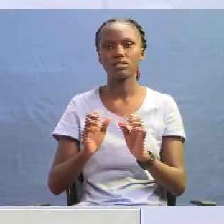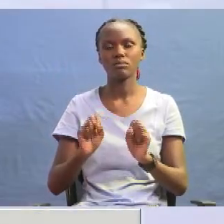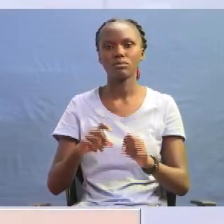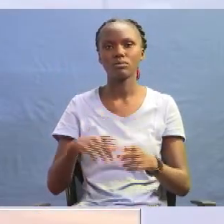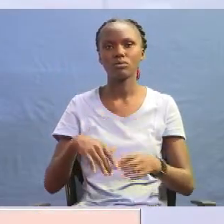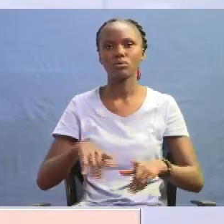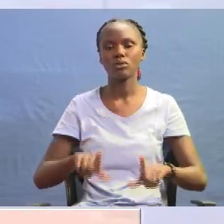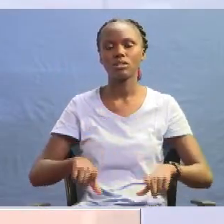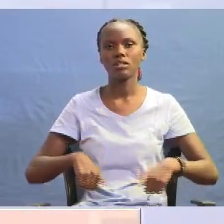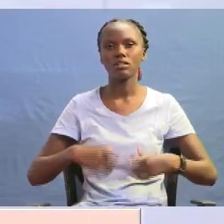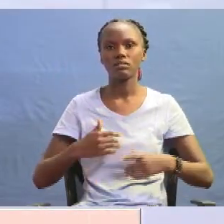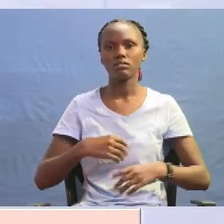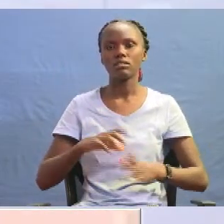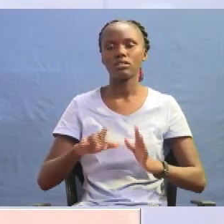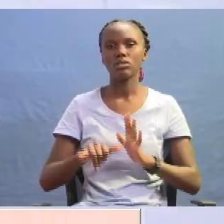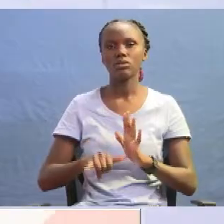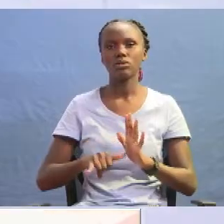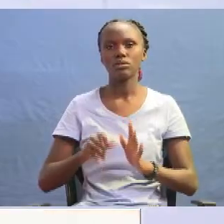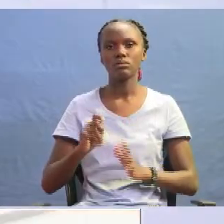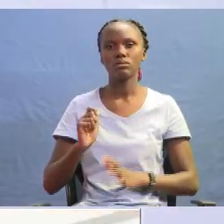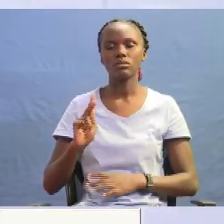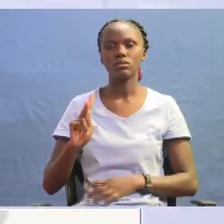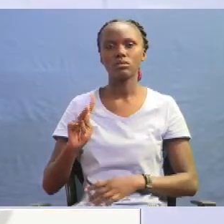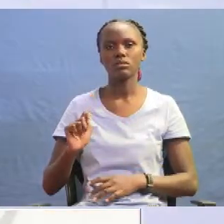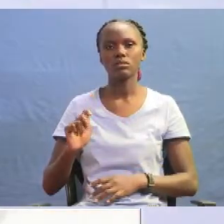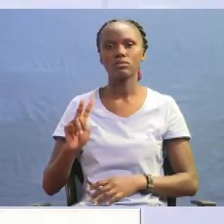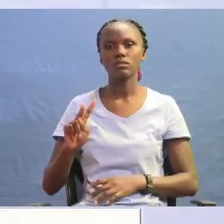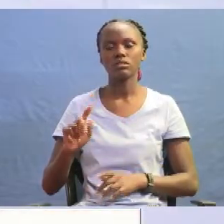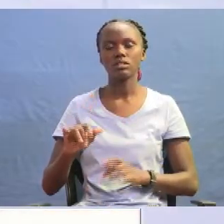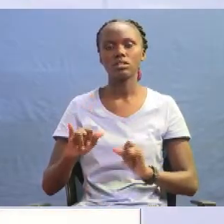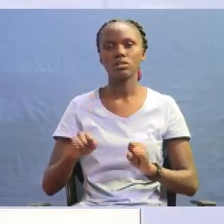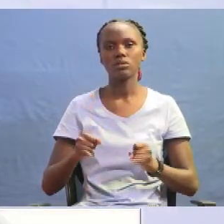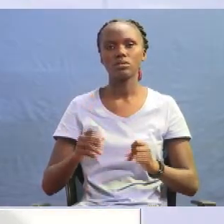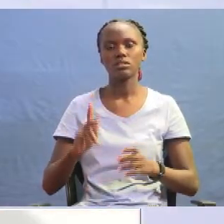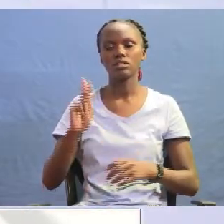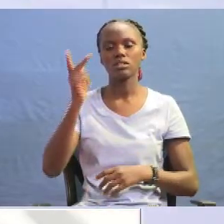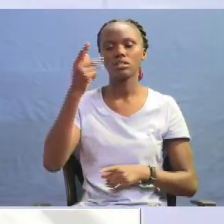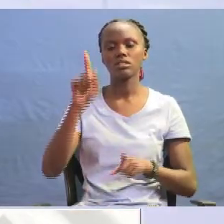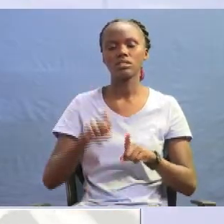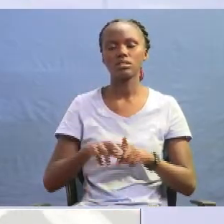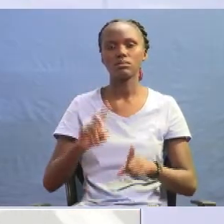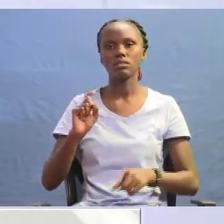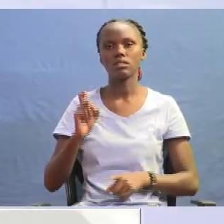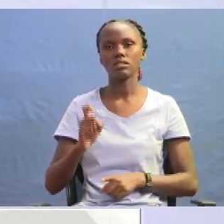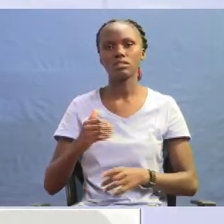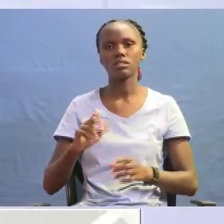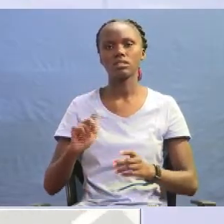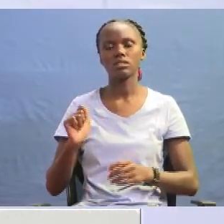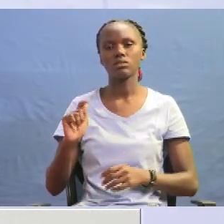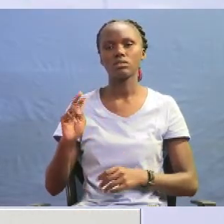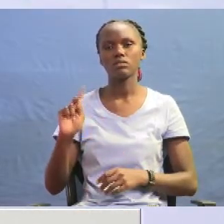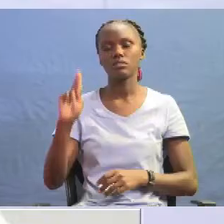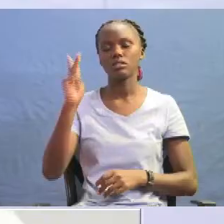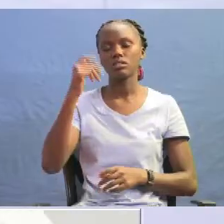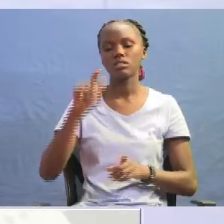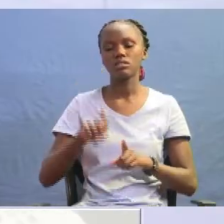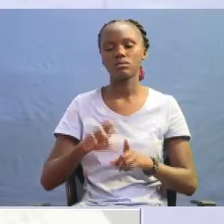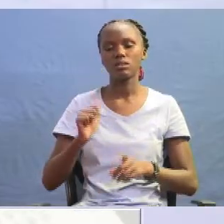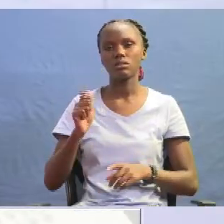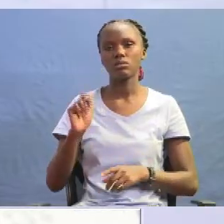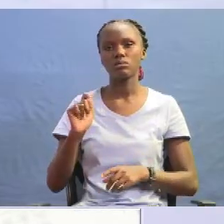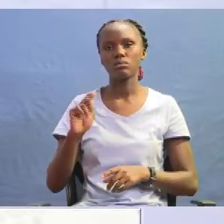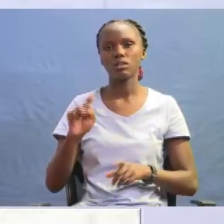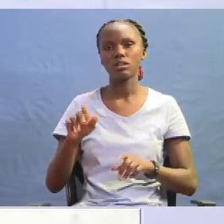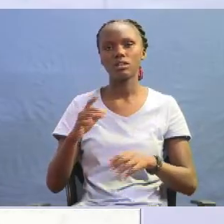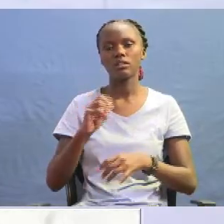to you live on YouTube at KUTV News Kenya. You can tweet us on X at KUTV_Kenya at Auma Evans.